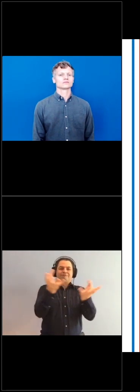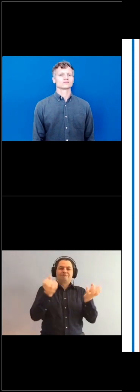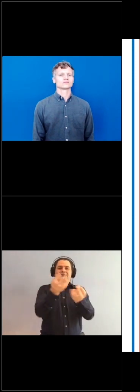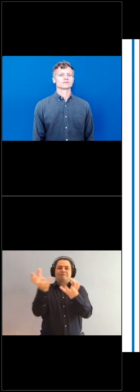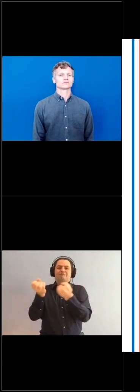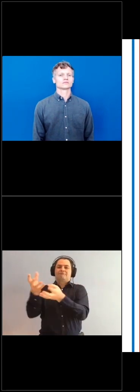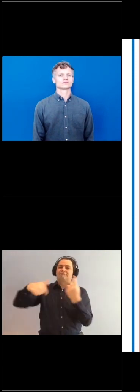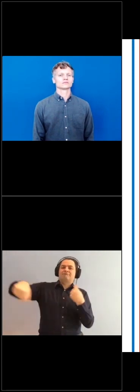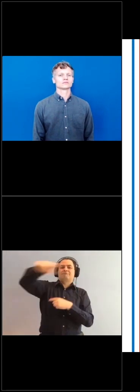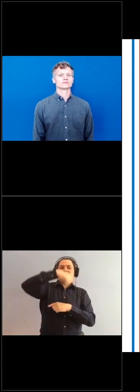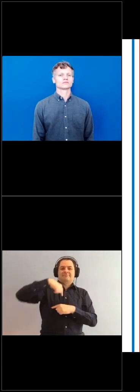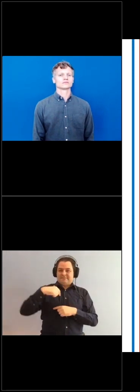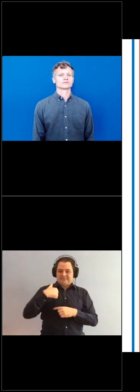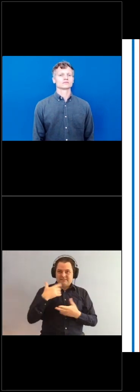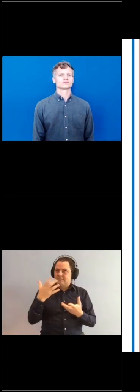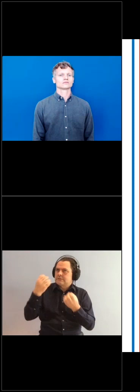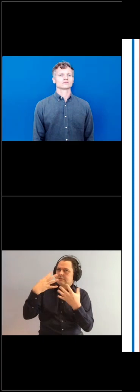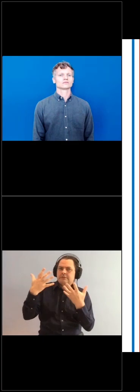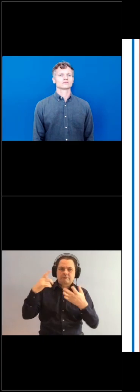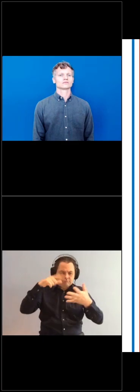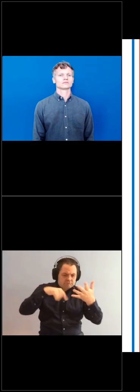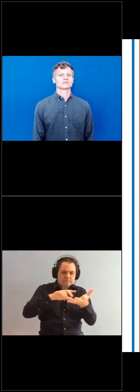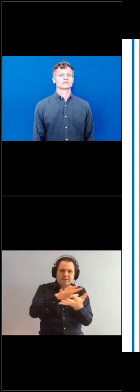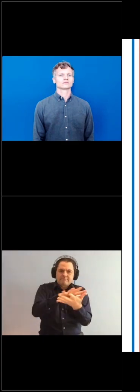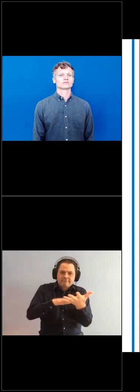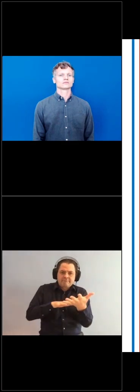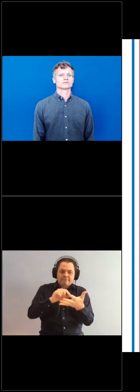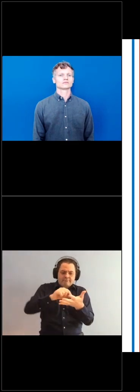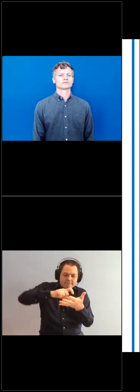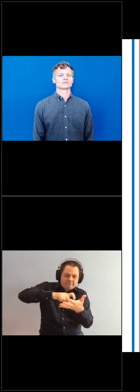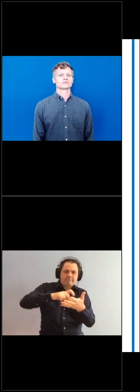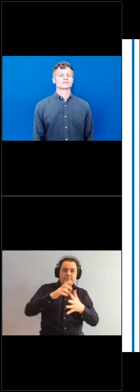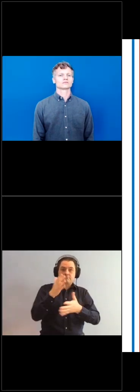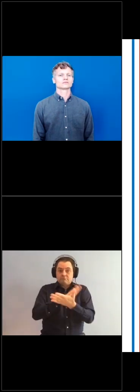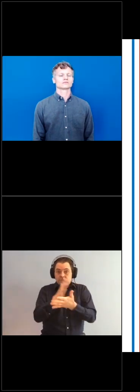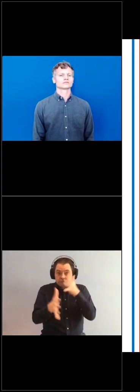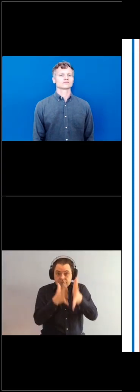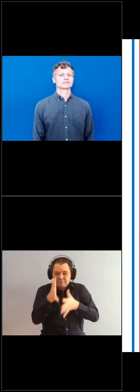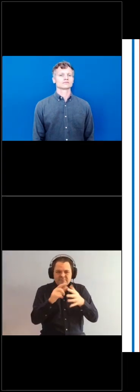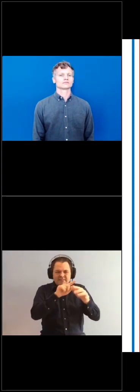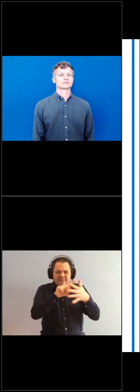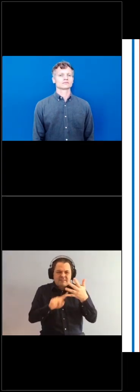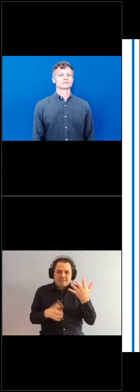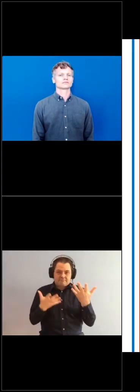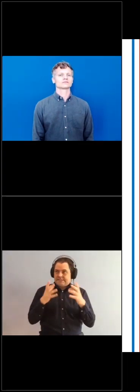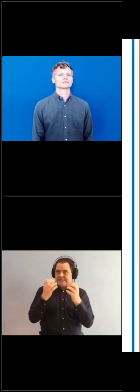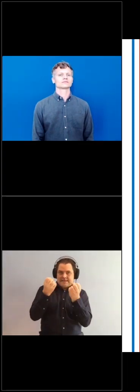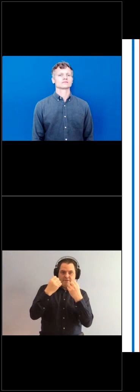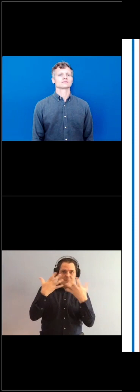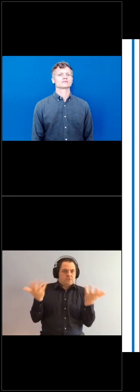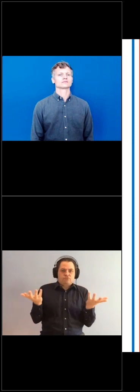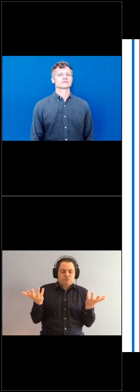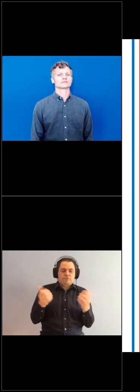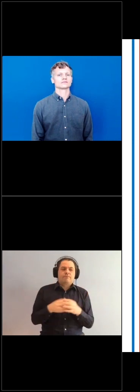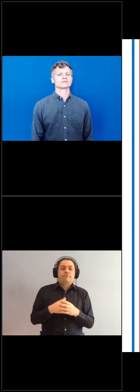disabilities from accessing information on COVID. Currently, the government of